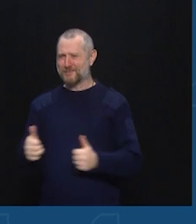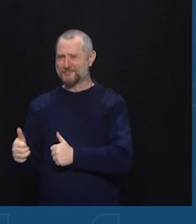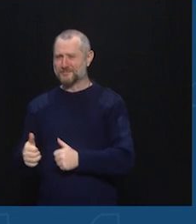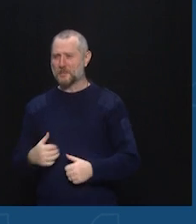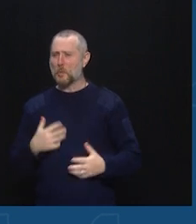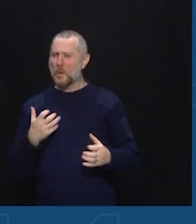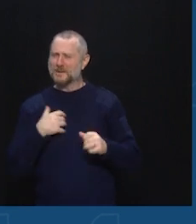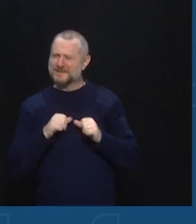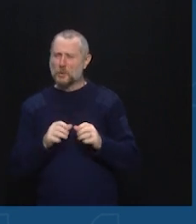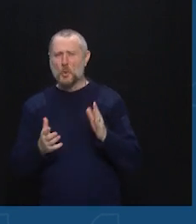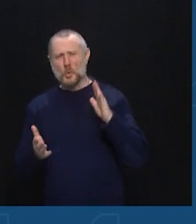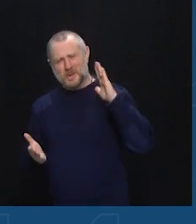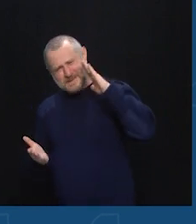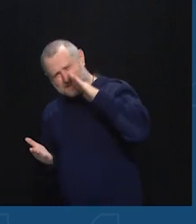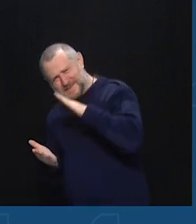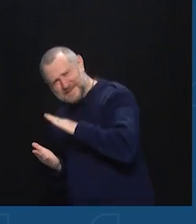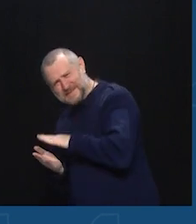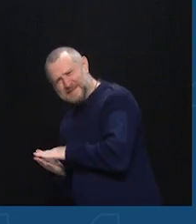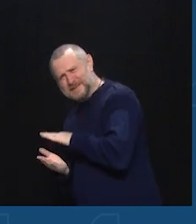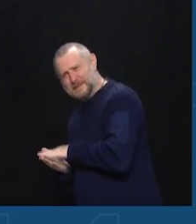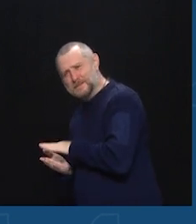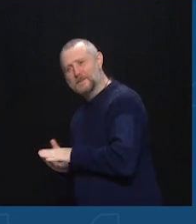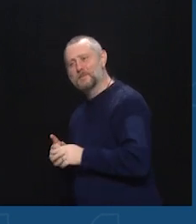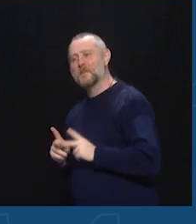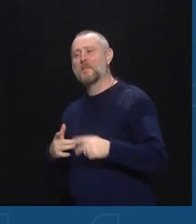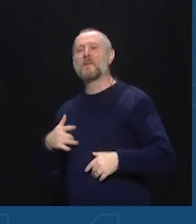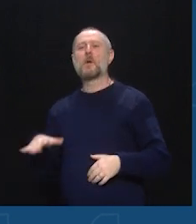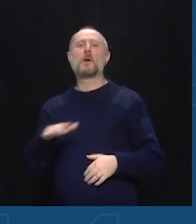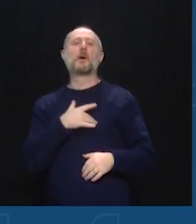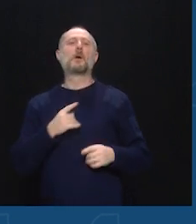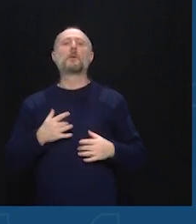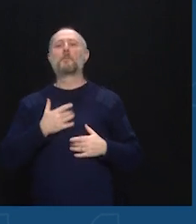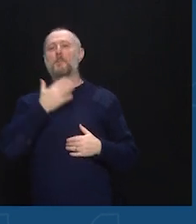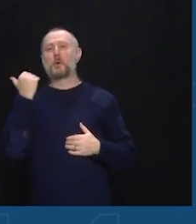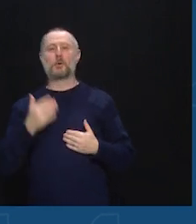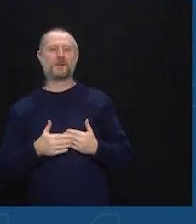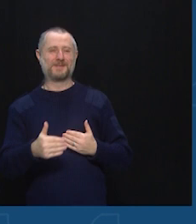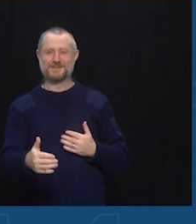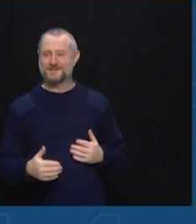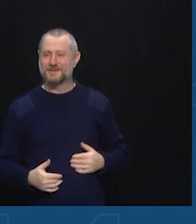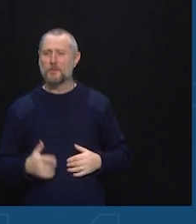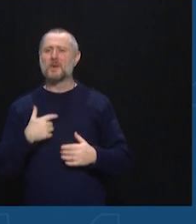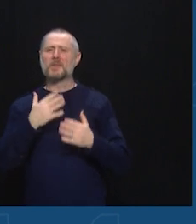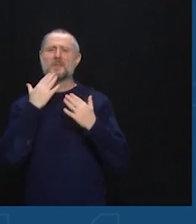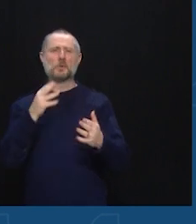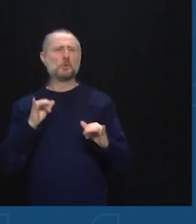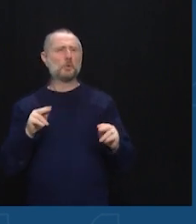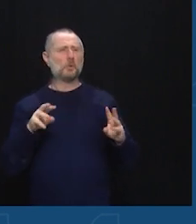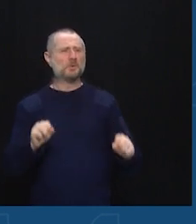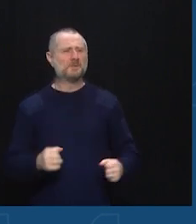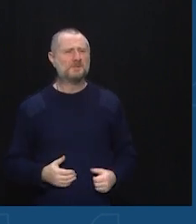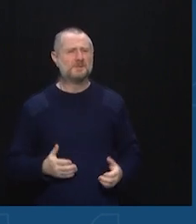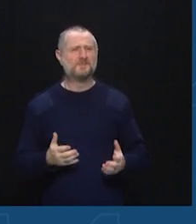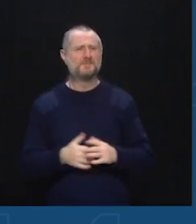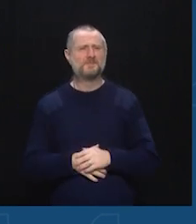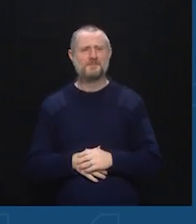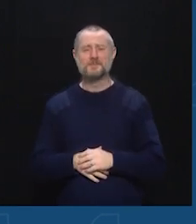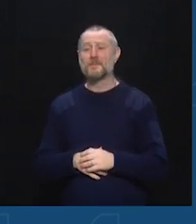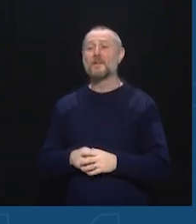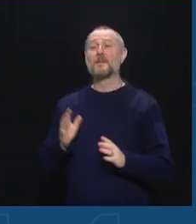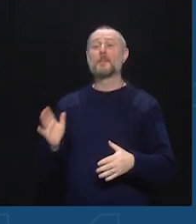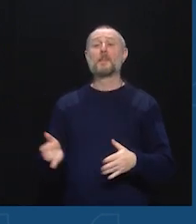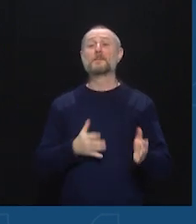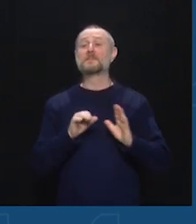in that range. That is going to give people a lot more comfort as we go forward. So very positive news about those numbers going down. Our